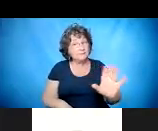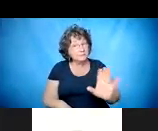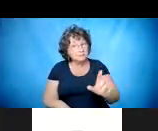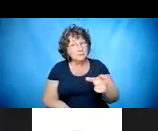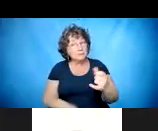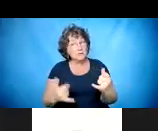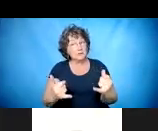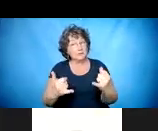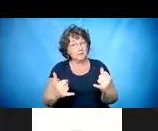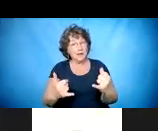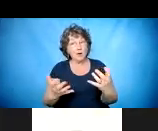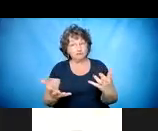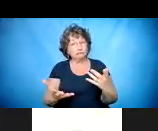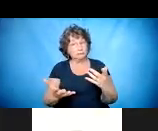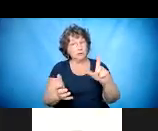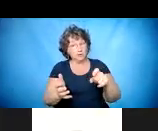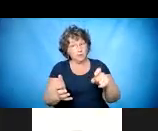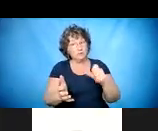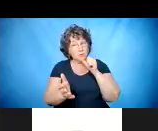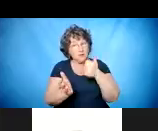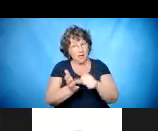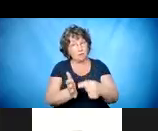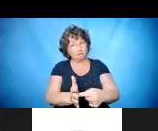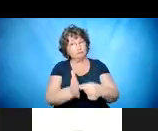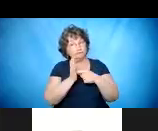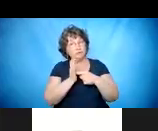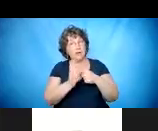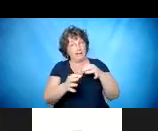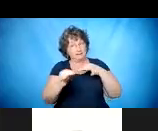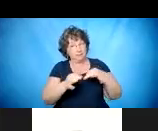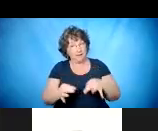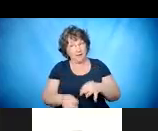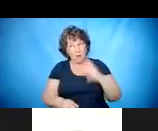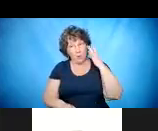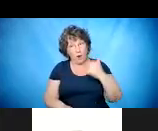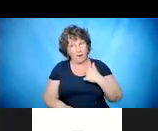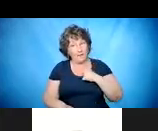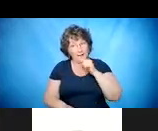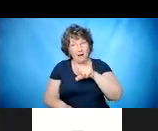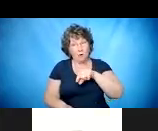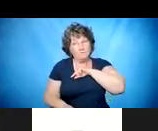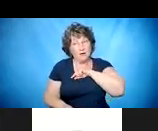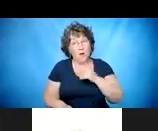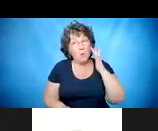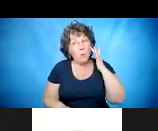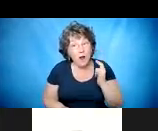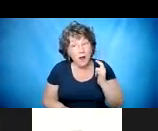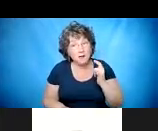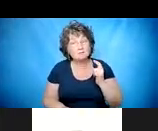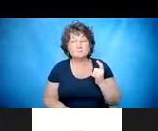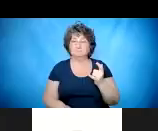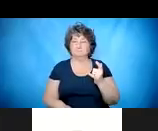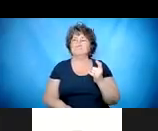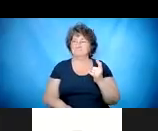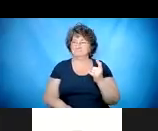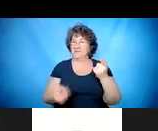signed or written letter explaining why I'm not eligible? And if I make that request, and as an aside,